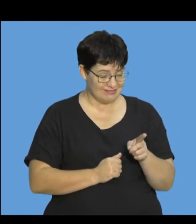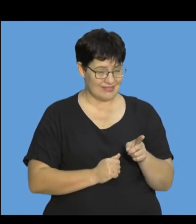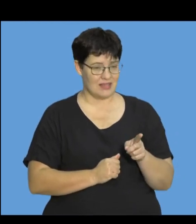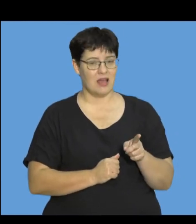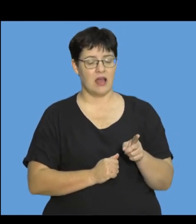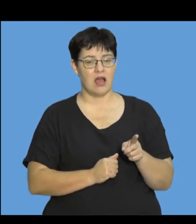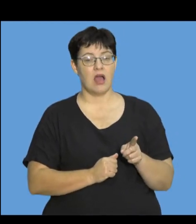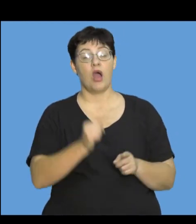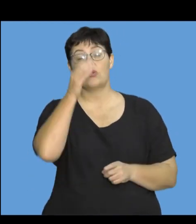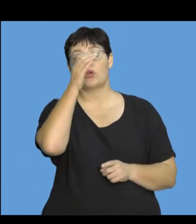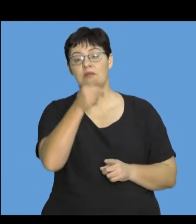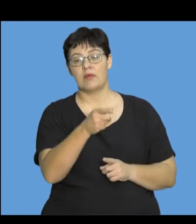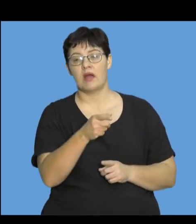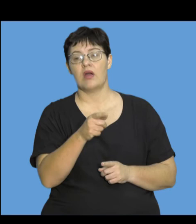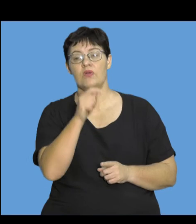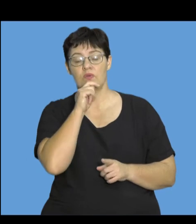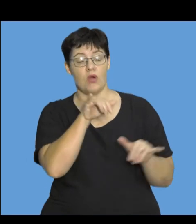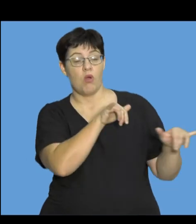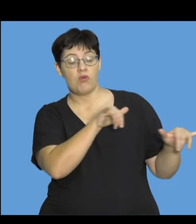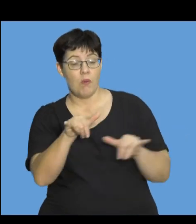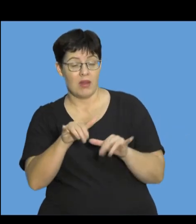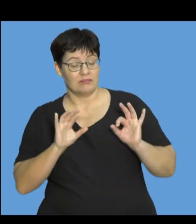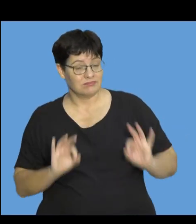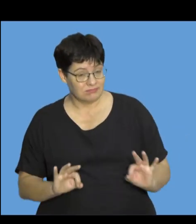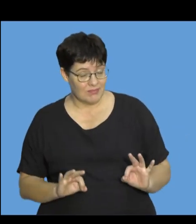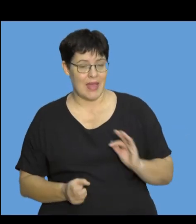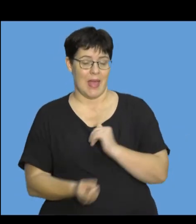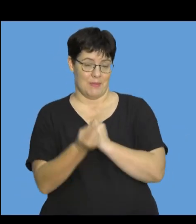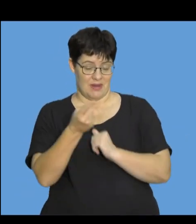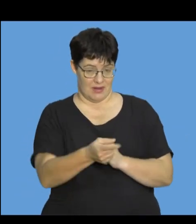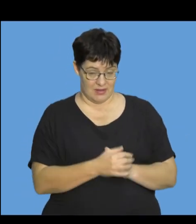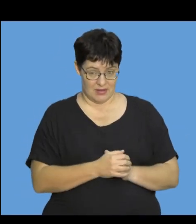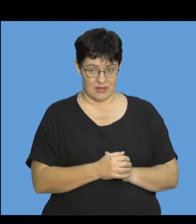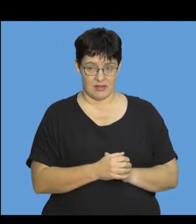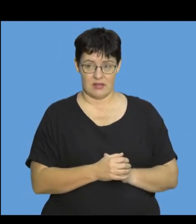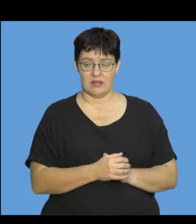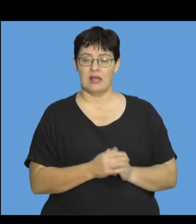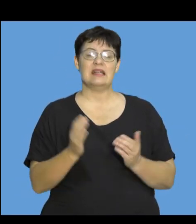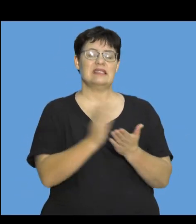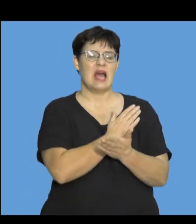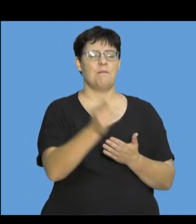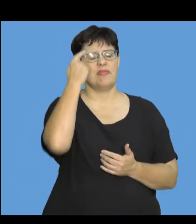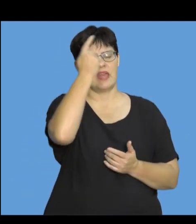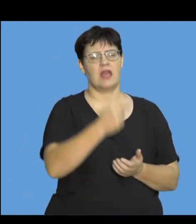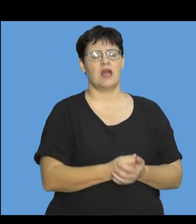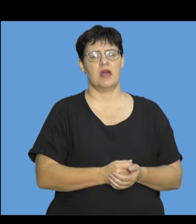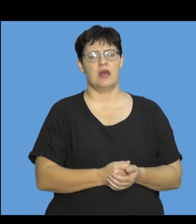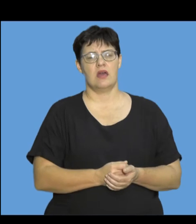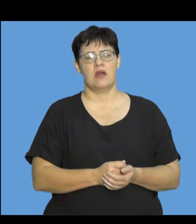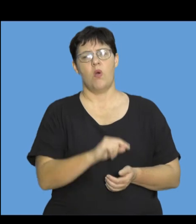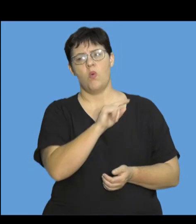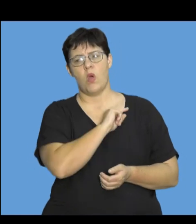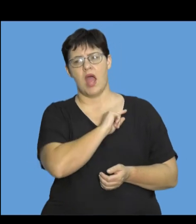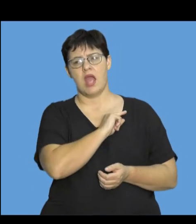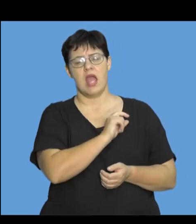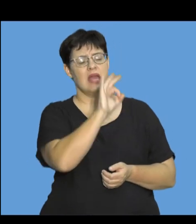where that concept of using the common factor appropriately comes in, right? So some people will think because